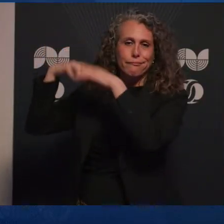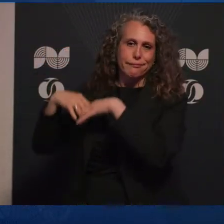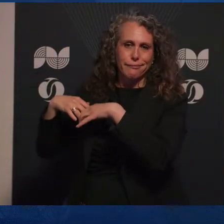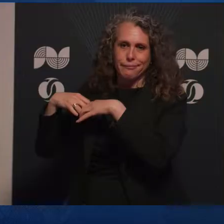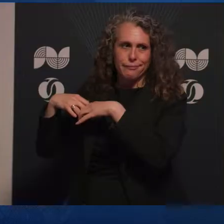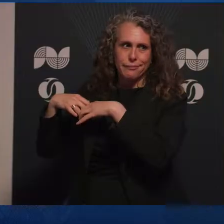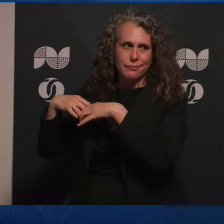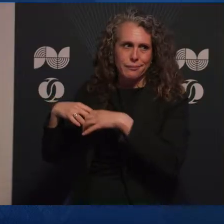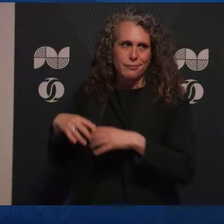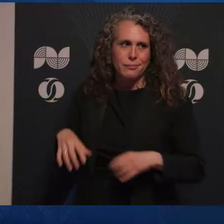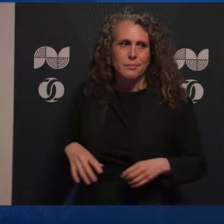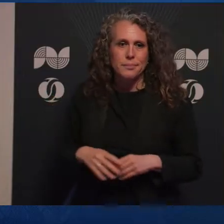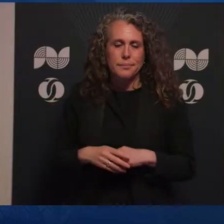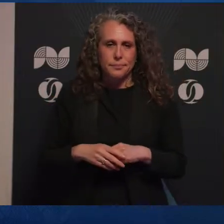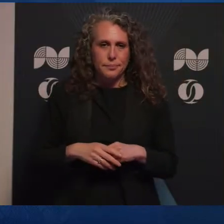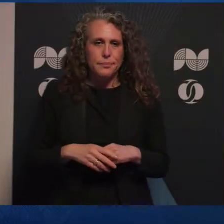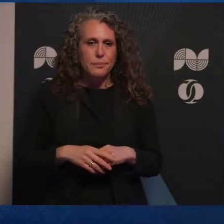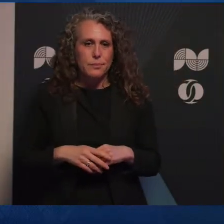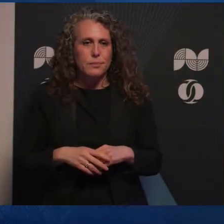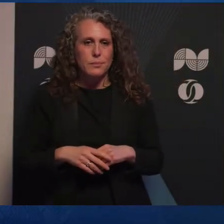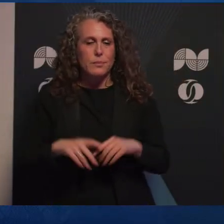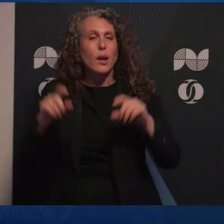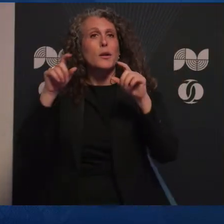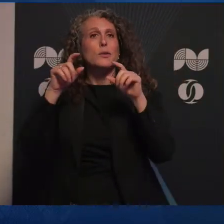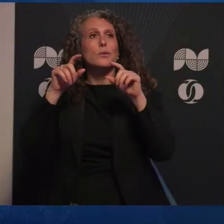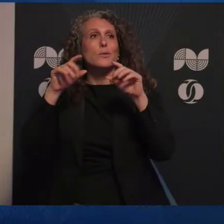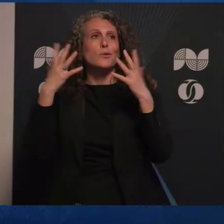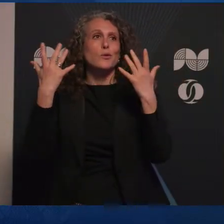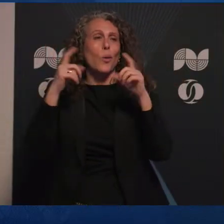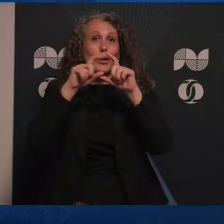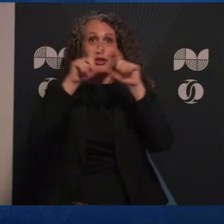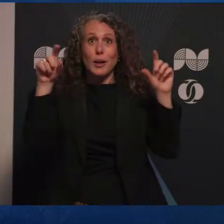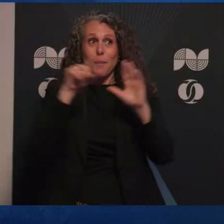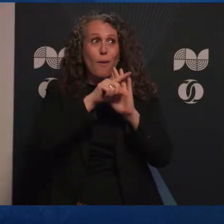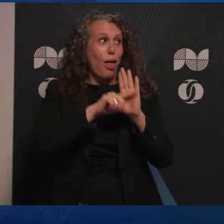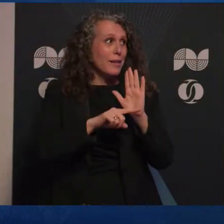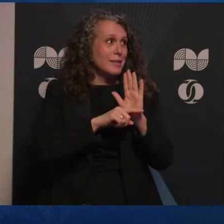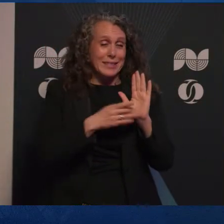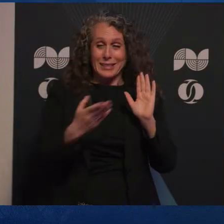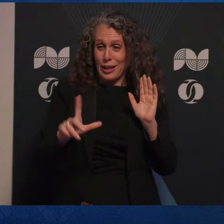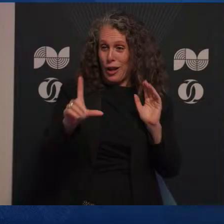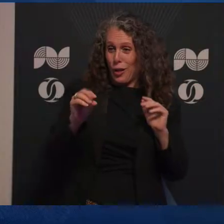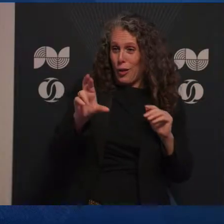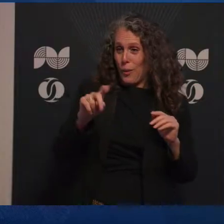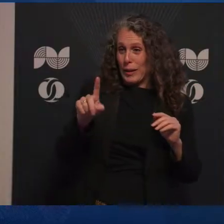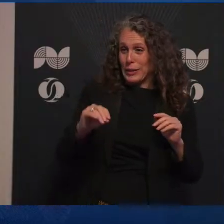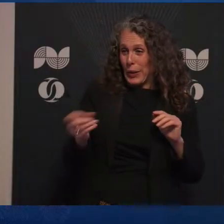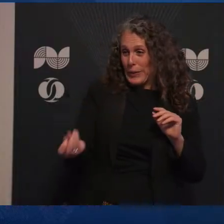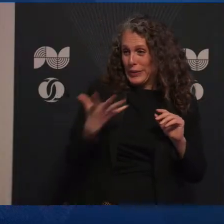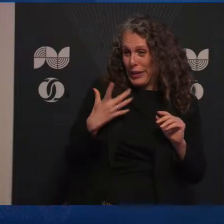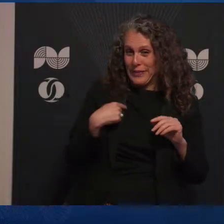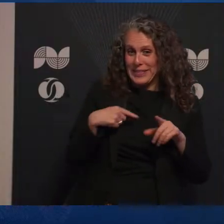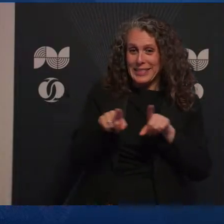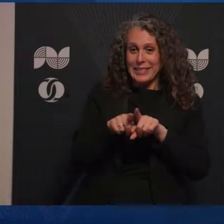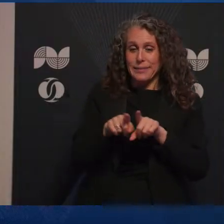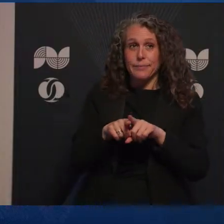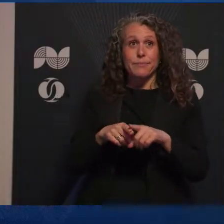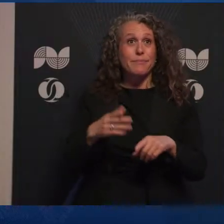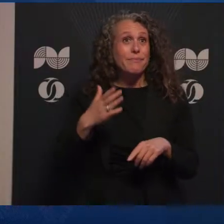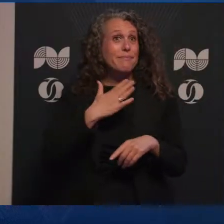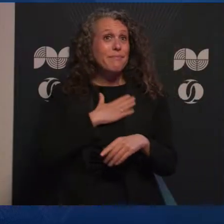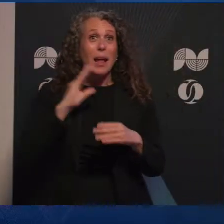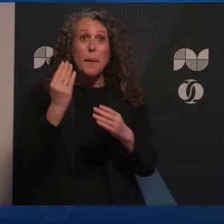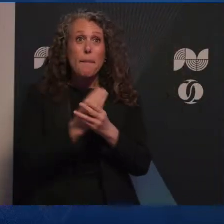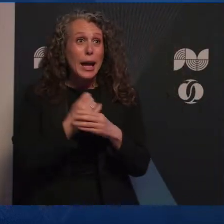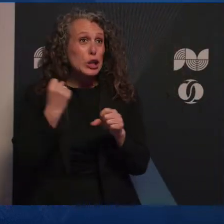industrial policy with Lorenzo, for example, sitting here, I was told, actually, this is not something we do at the bank.